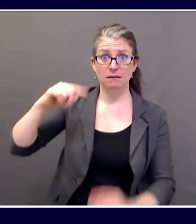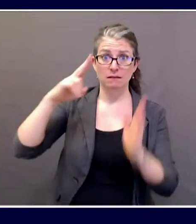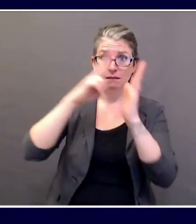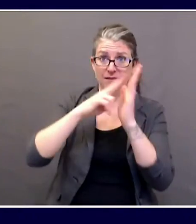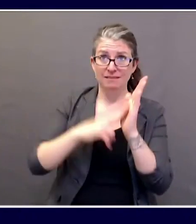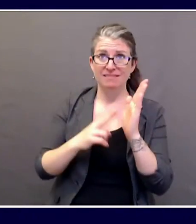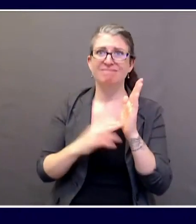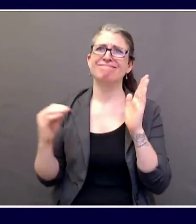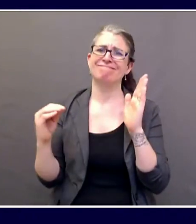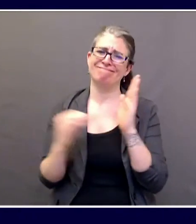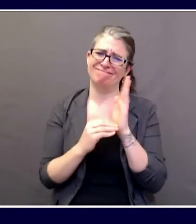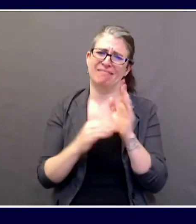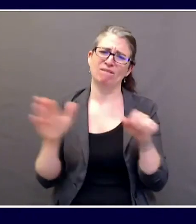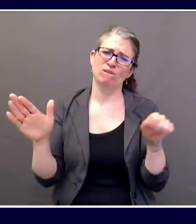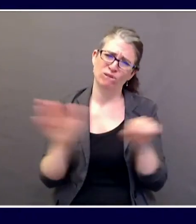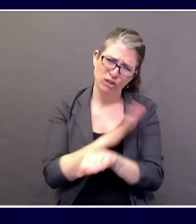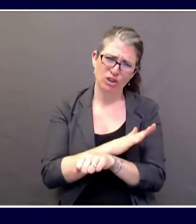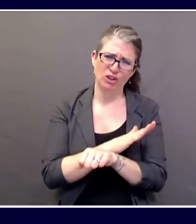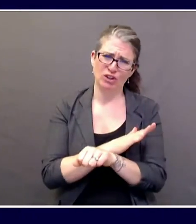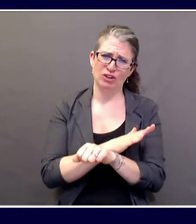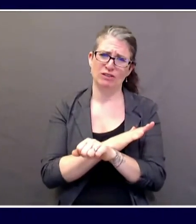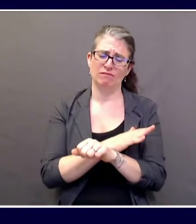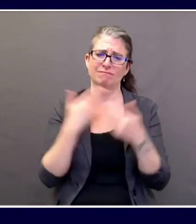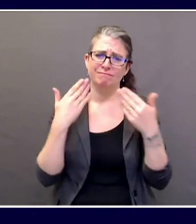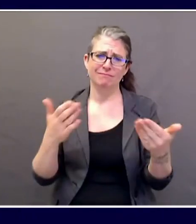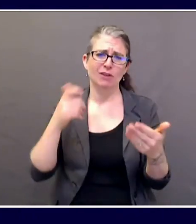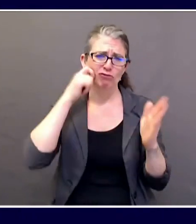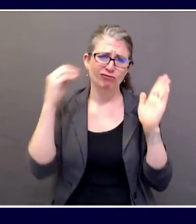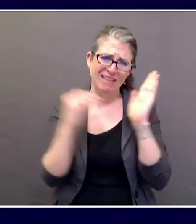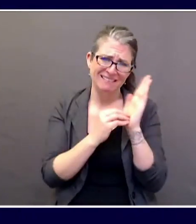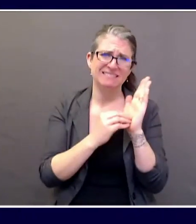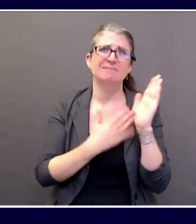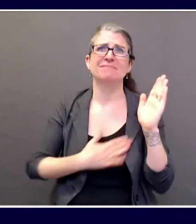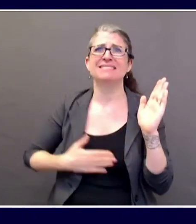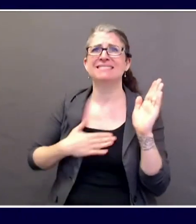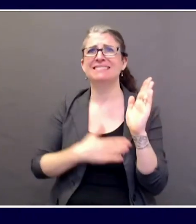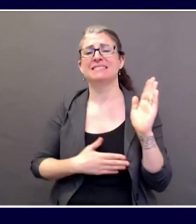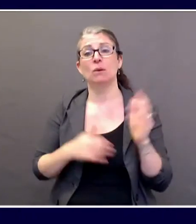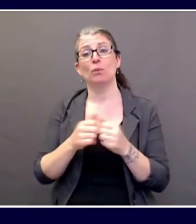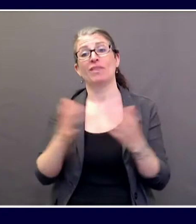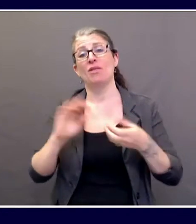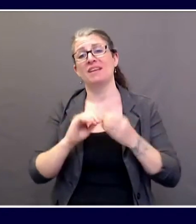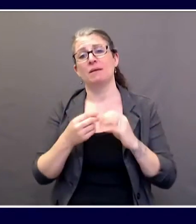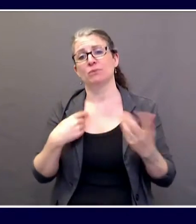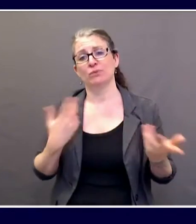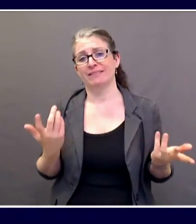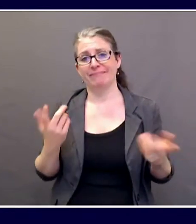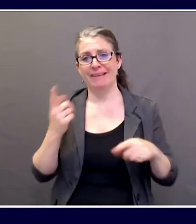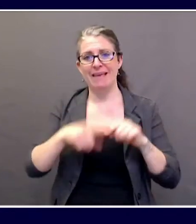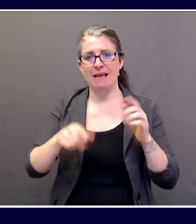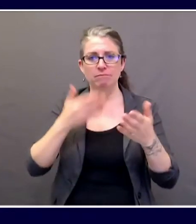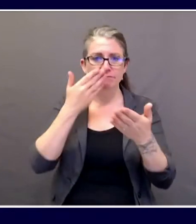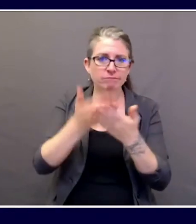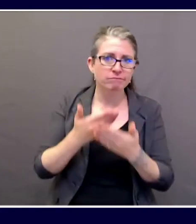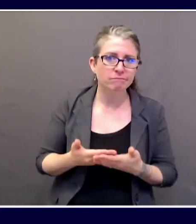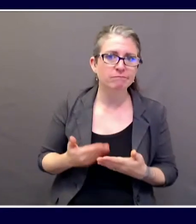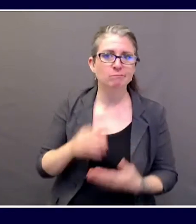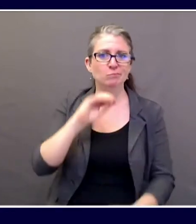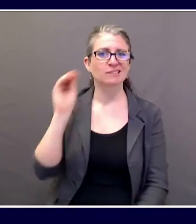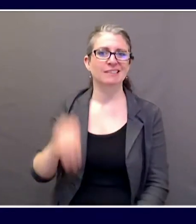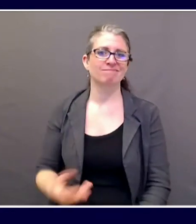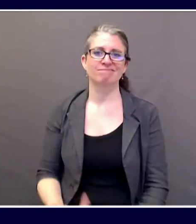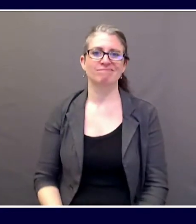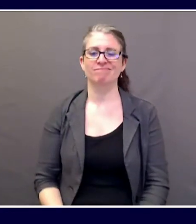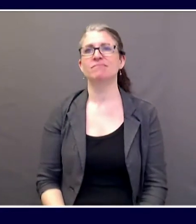picture, but not knowing what we don't know in that chunk, it's hard to make predictions or pronouncements. Great, thank you. Yep, and the